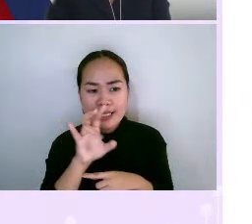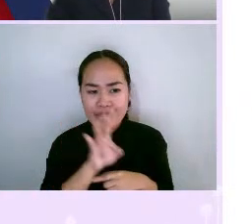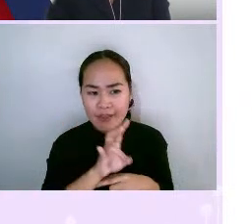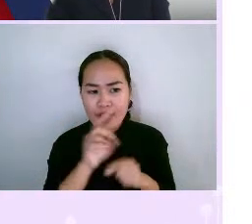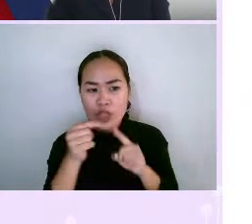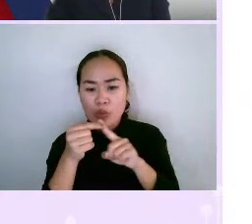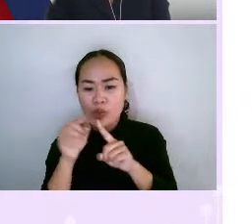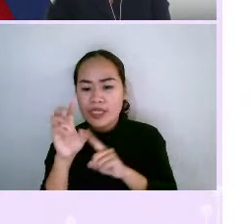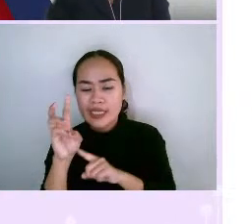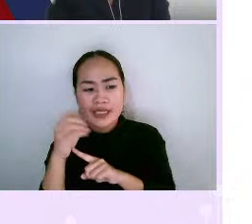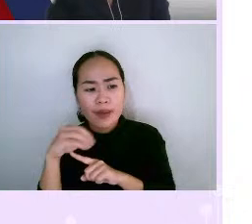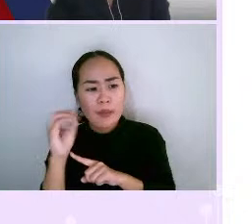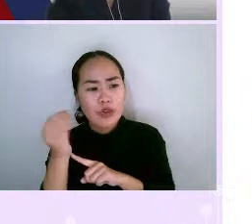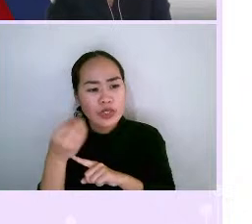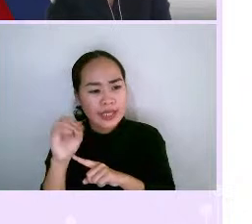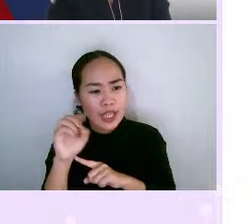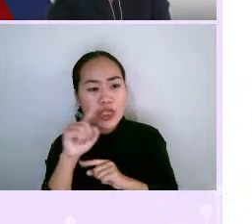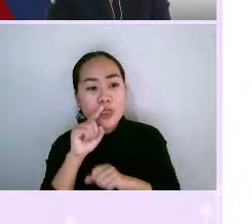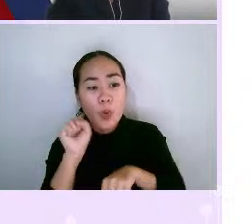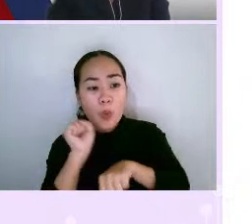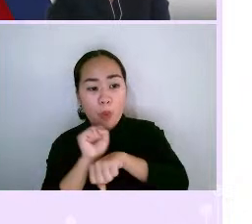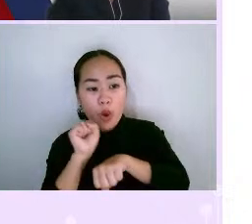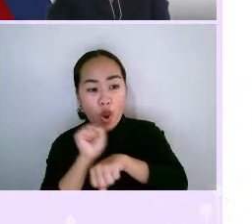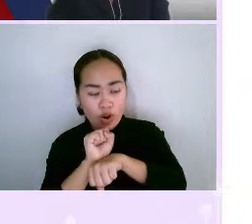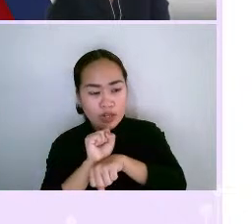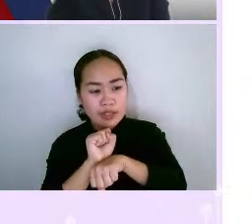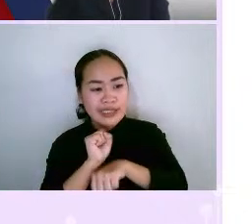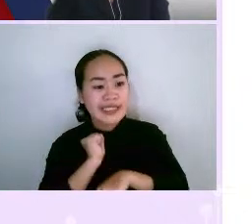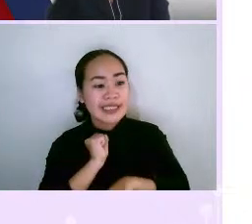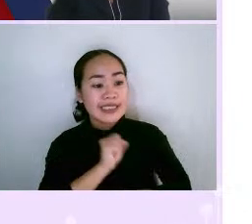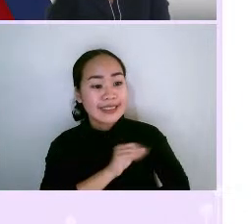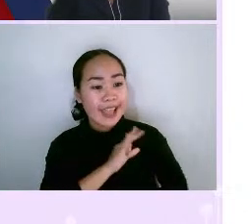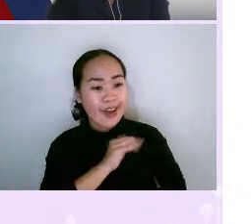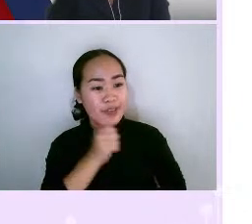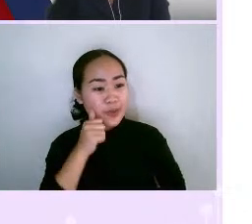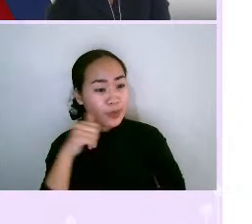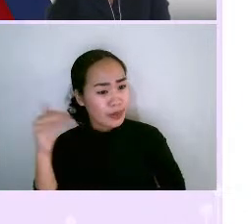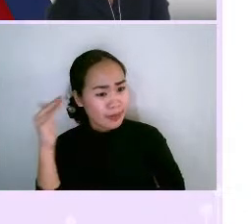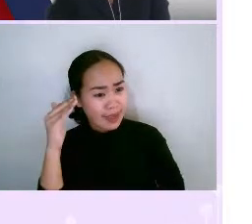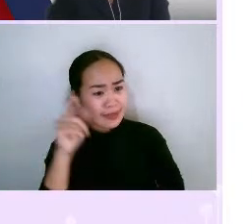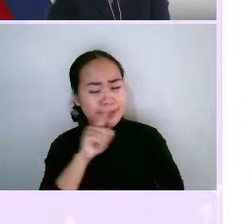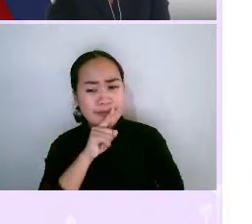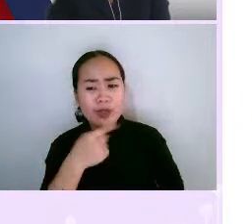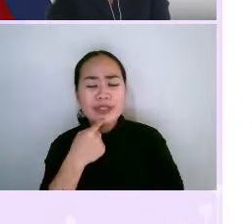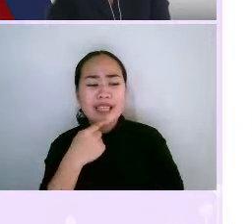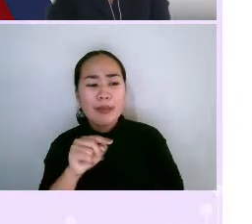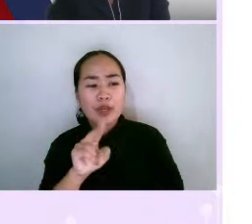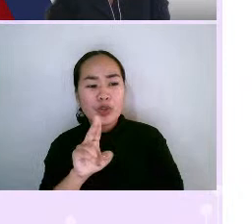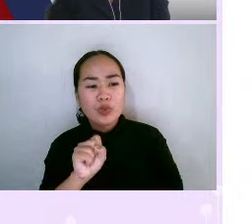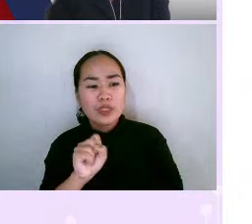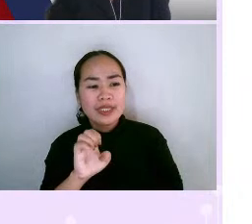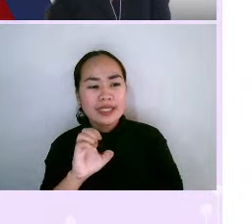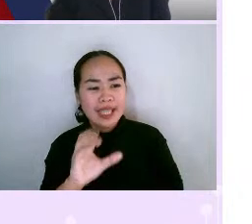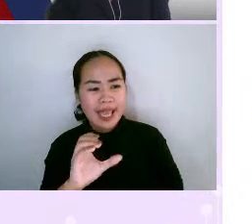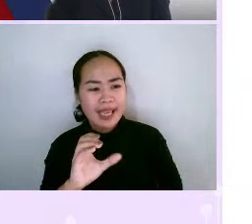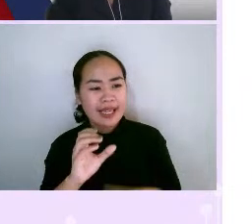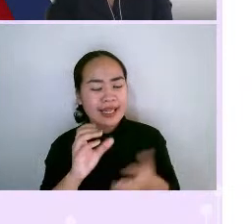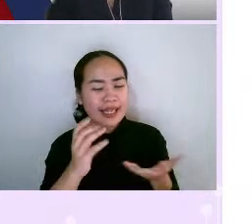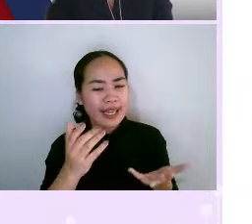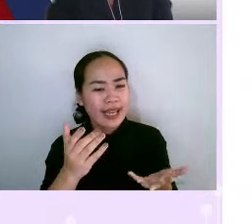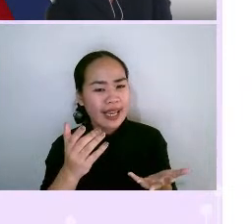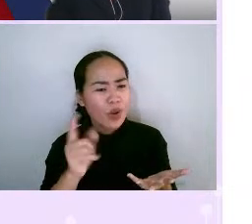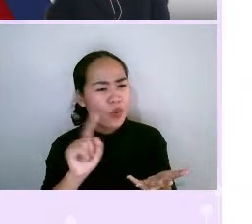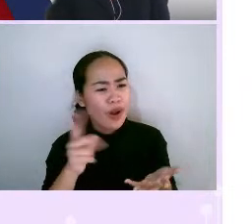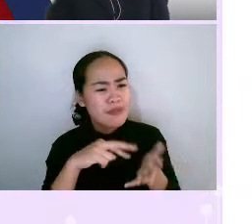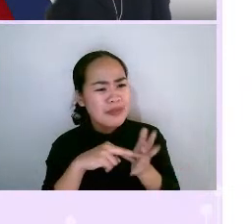76% of the workforce are women. Sabi nga nung nakaraan ng aming undersecretary, Bless Lantayona. Ano ang